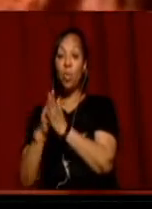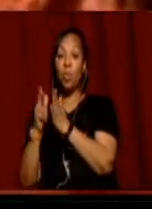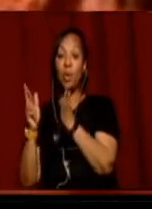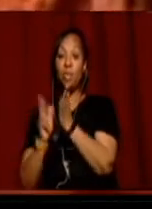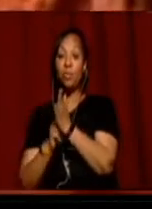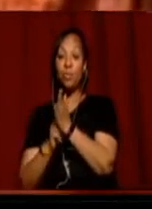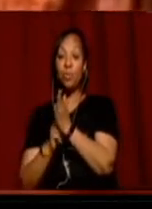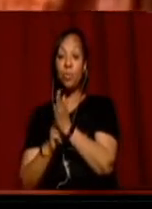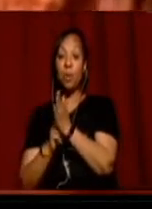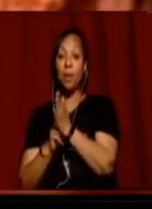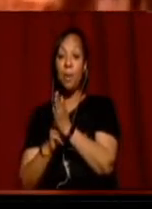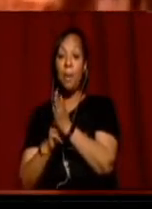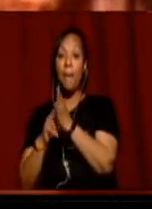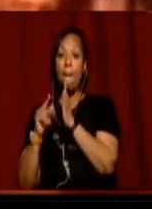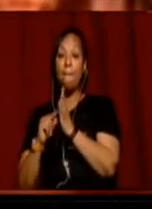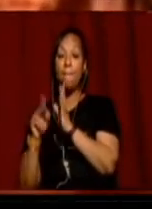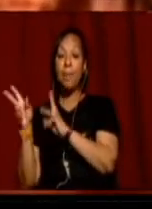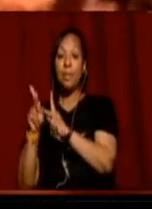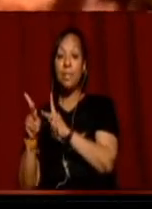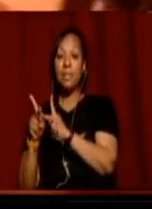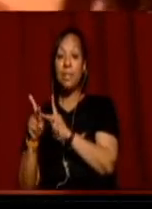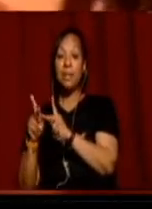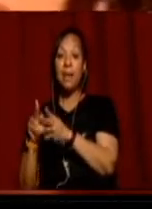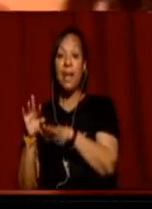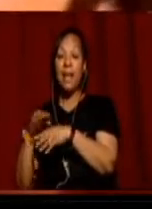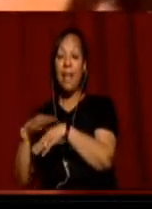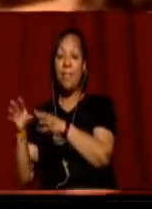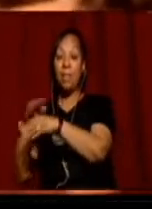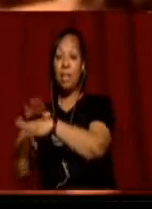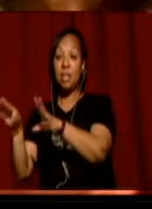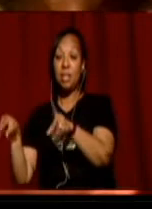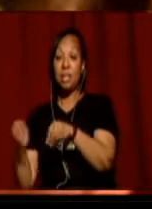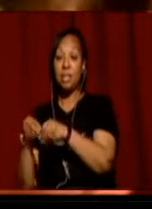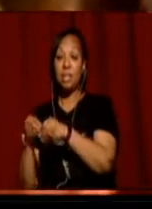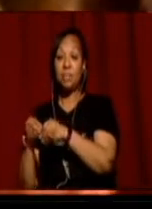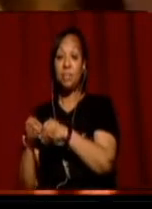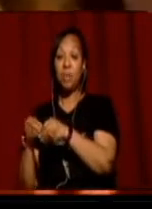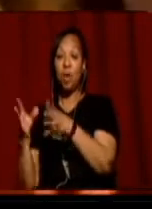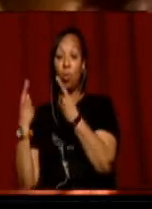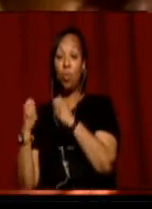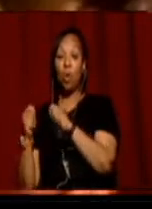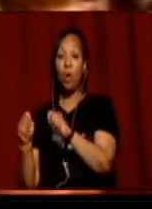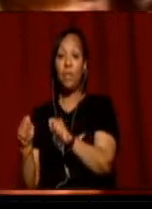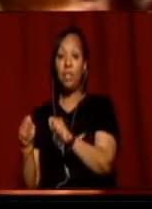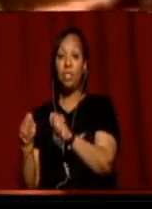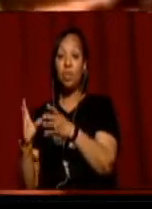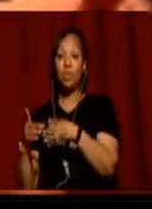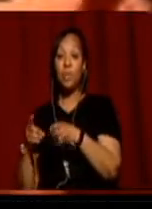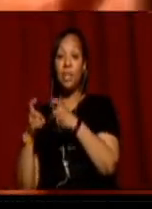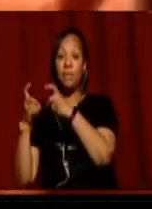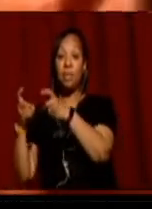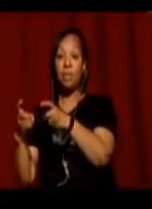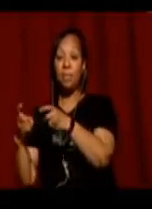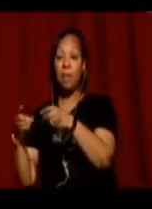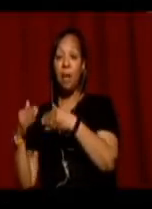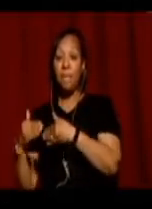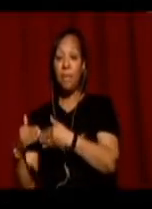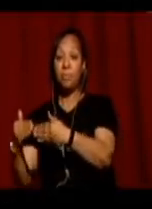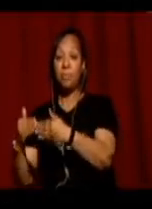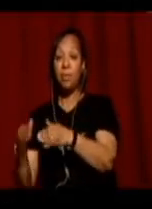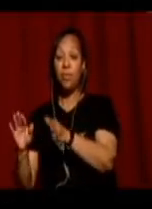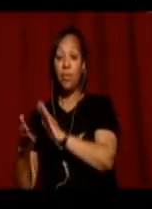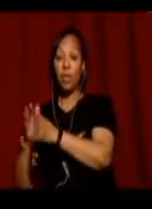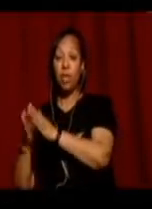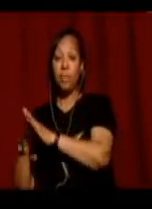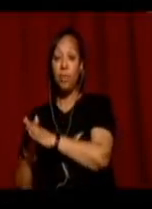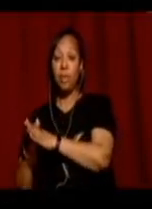that clinic. We are hoping to eventually try to provide further testing to community members out